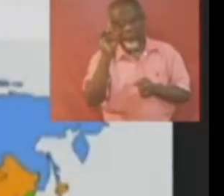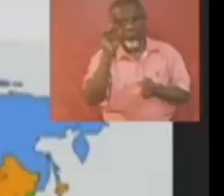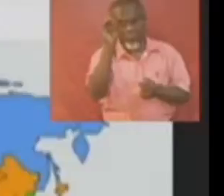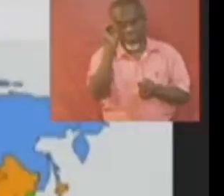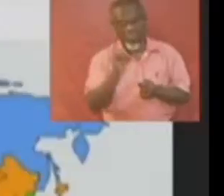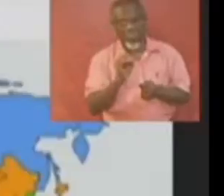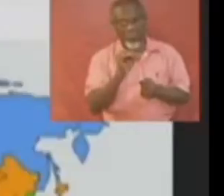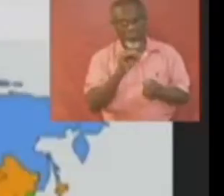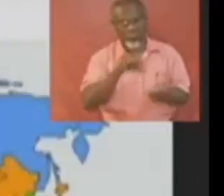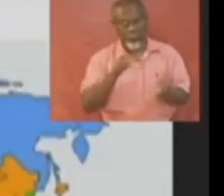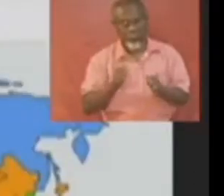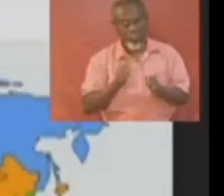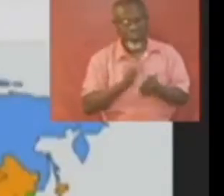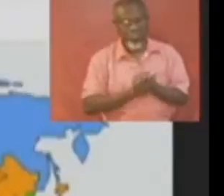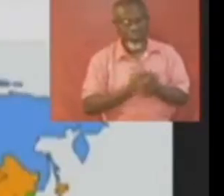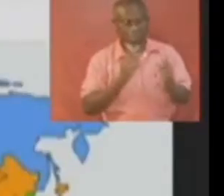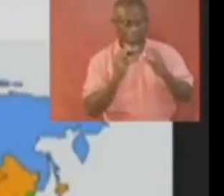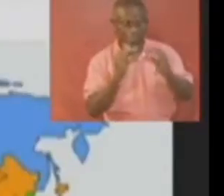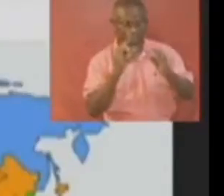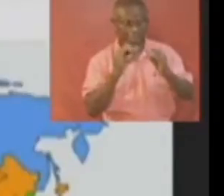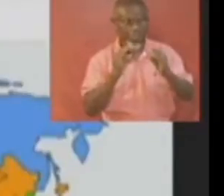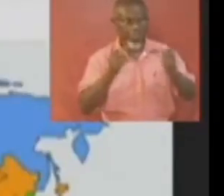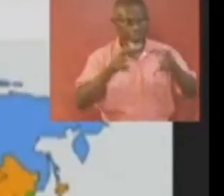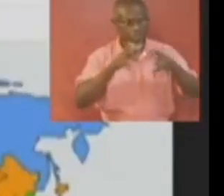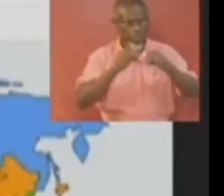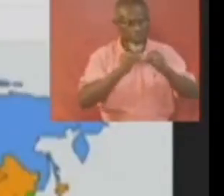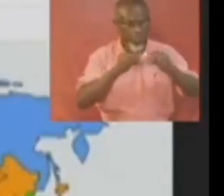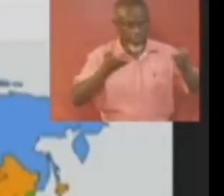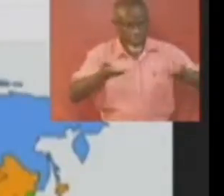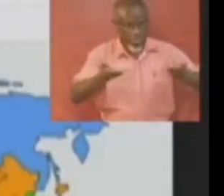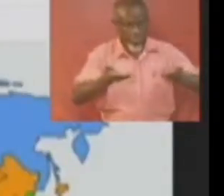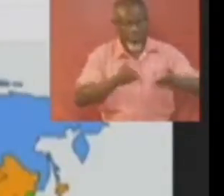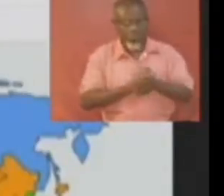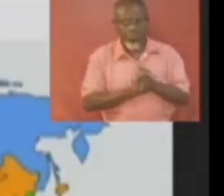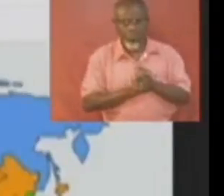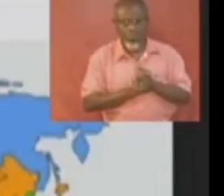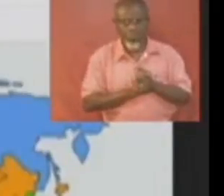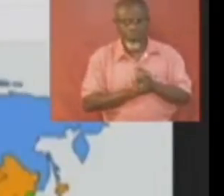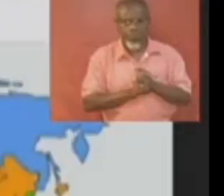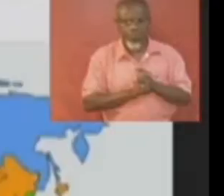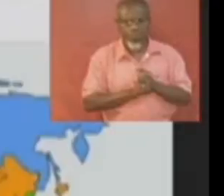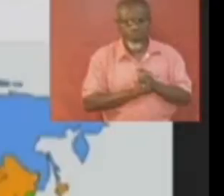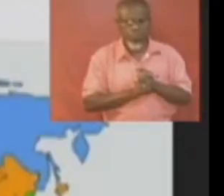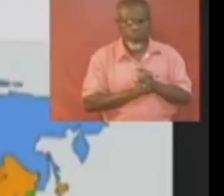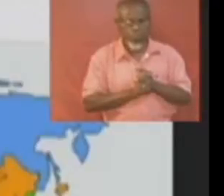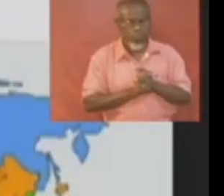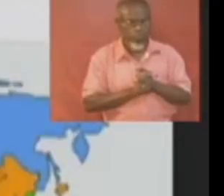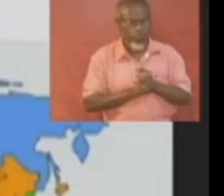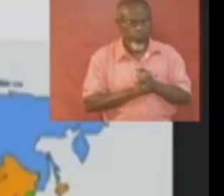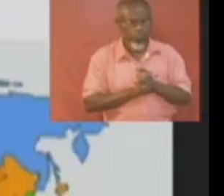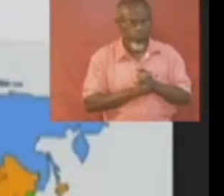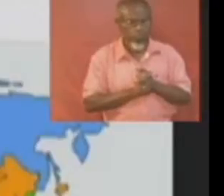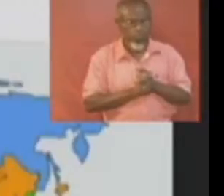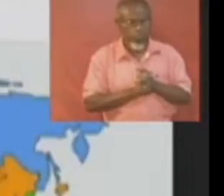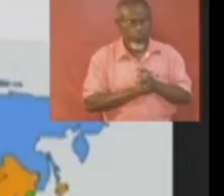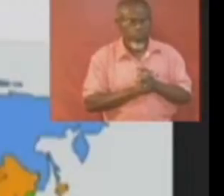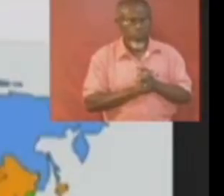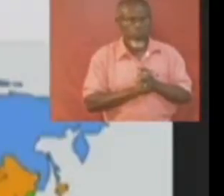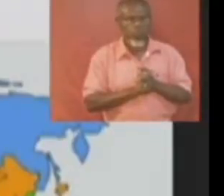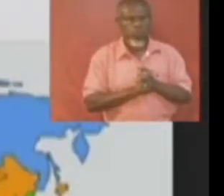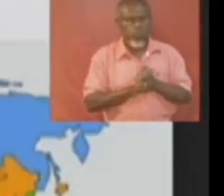the global situation varies from one region within the WHO to the next, so that the next